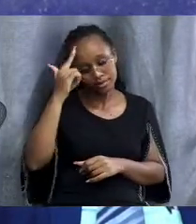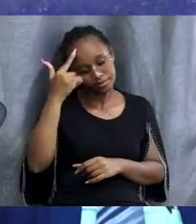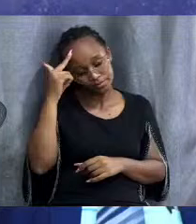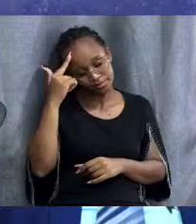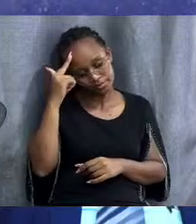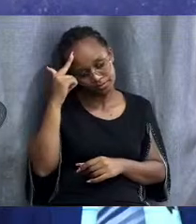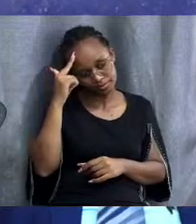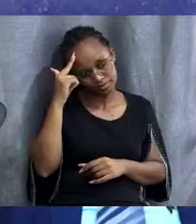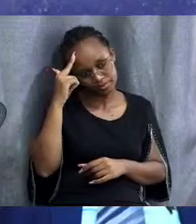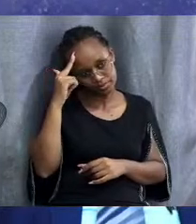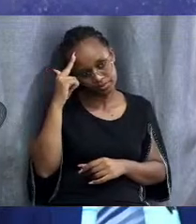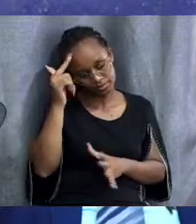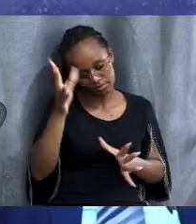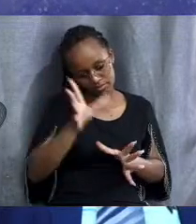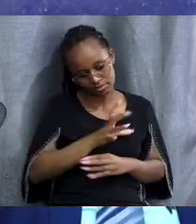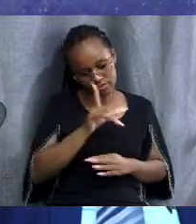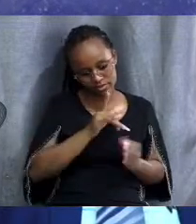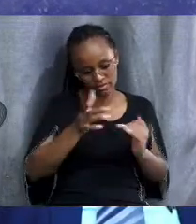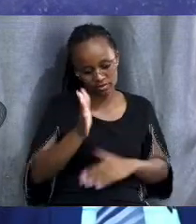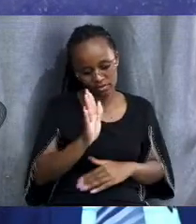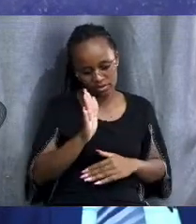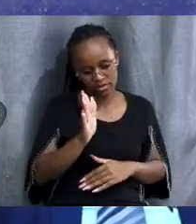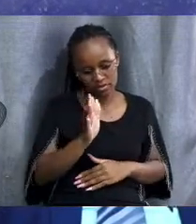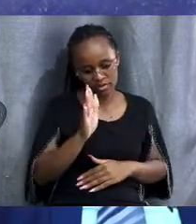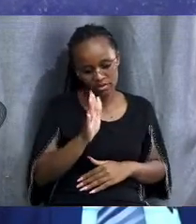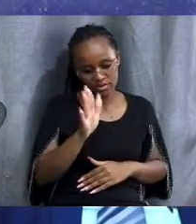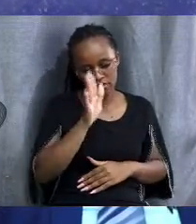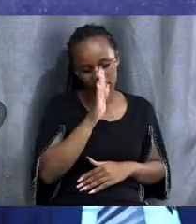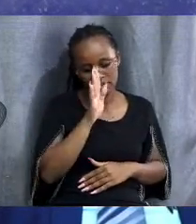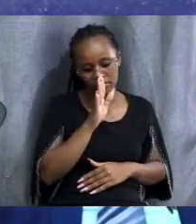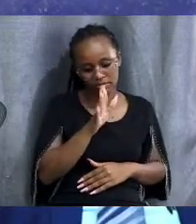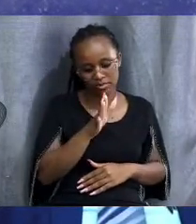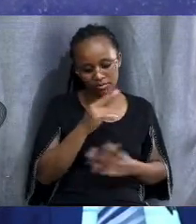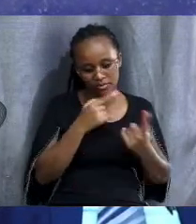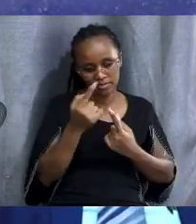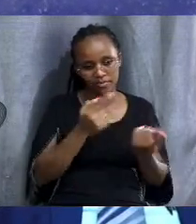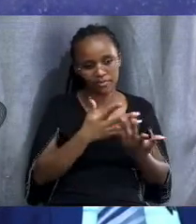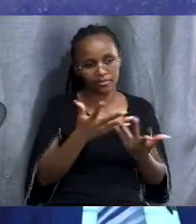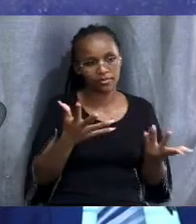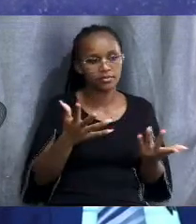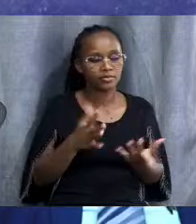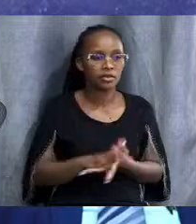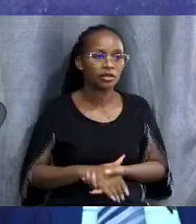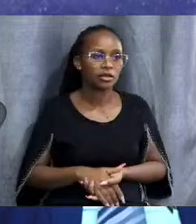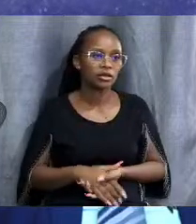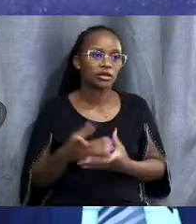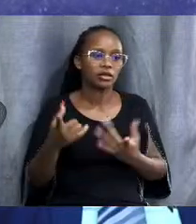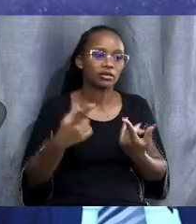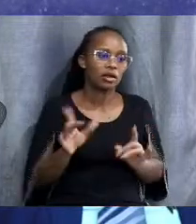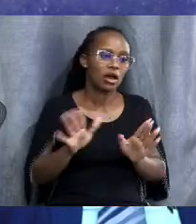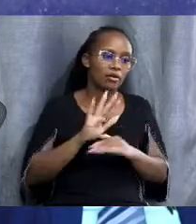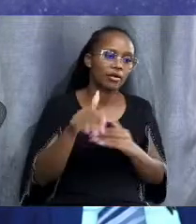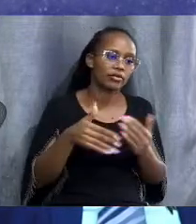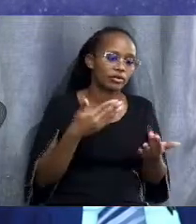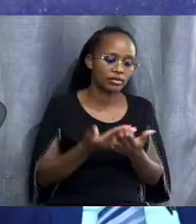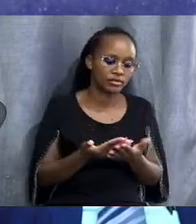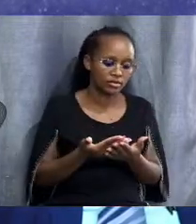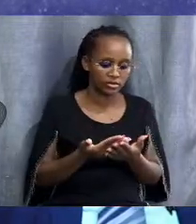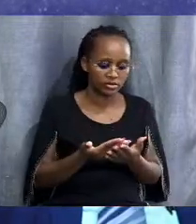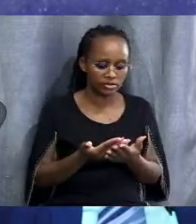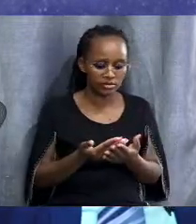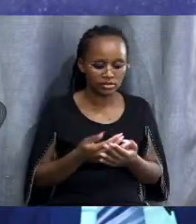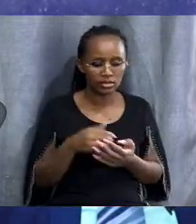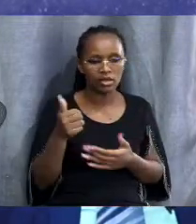meditate and allow God to speak to you, but above